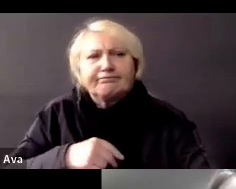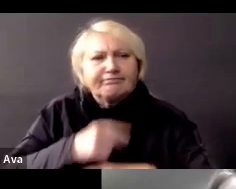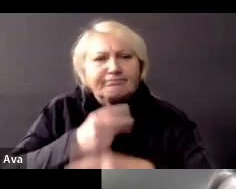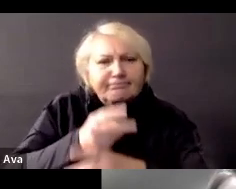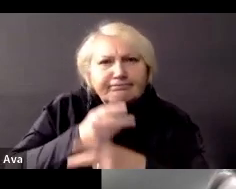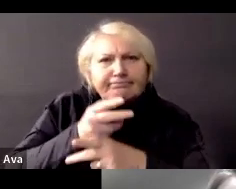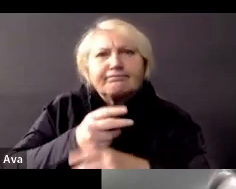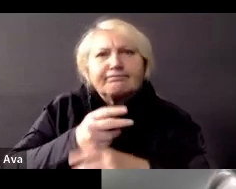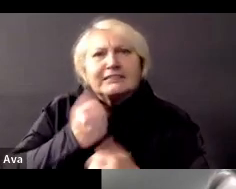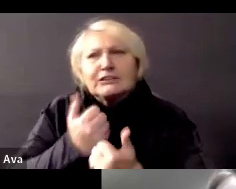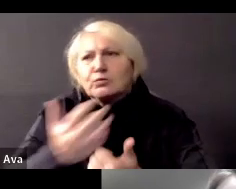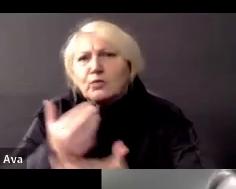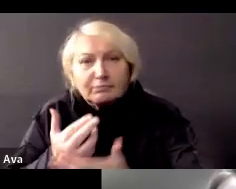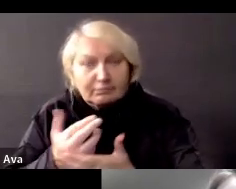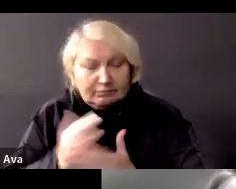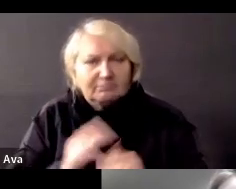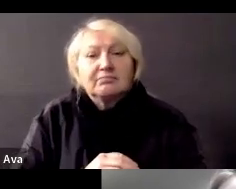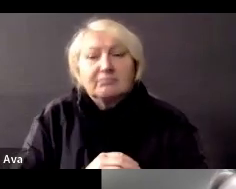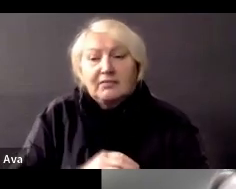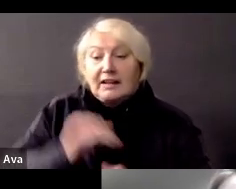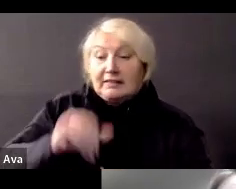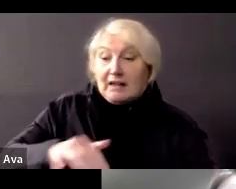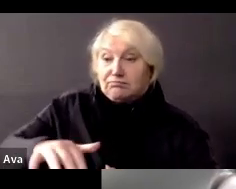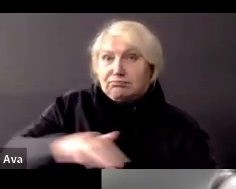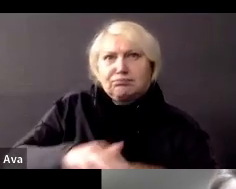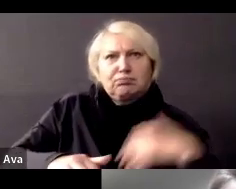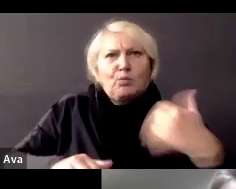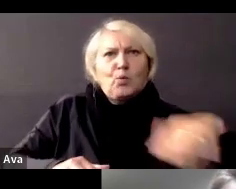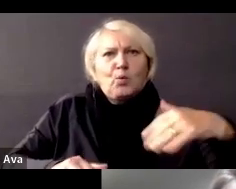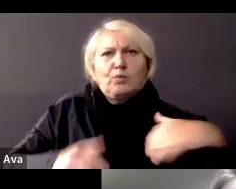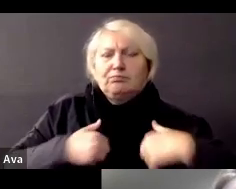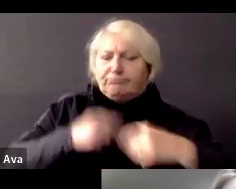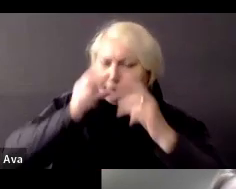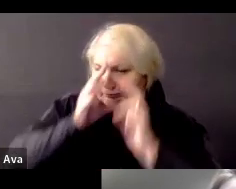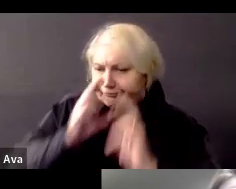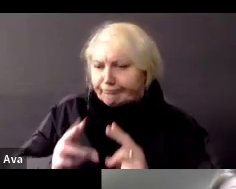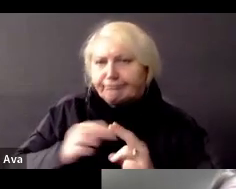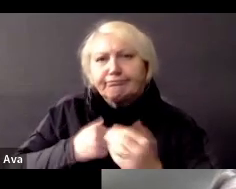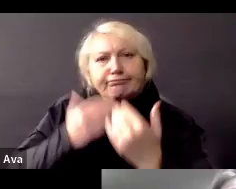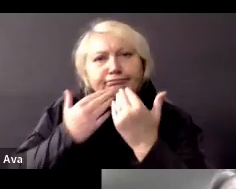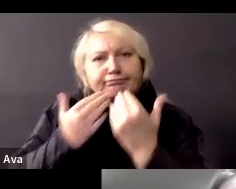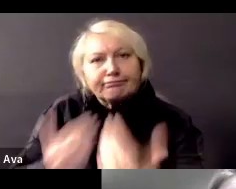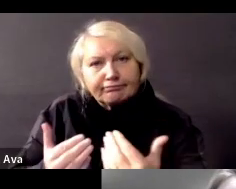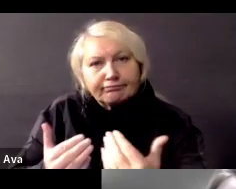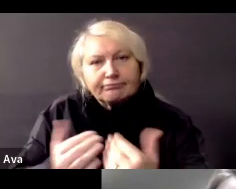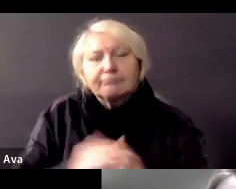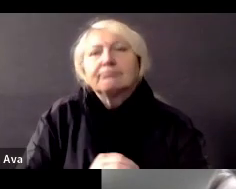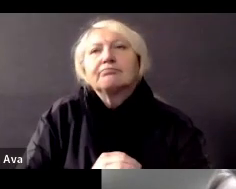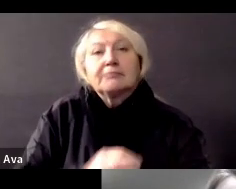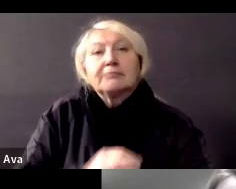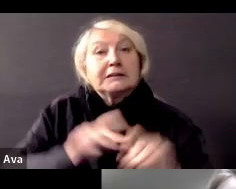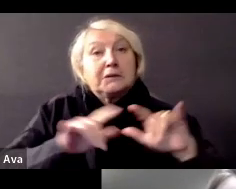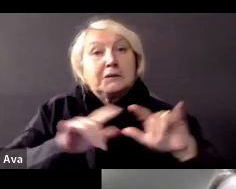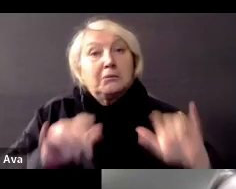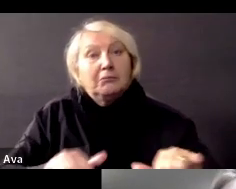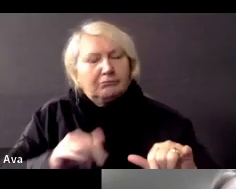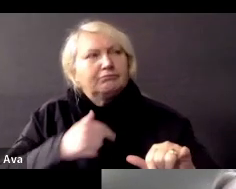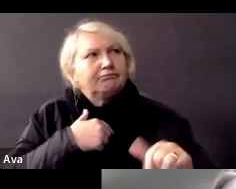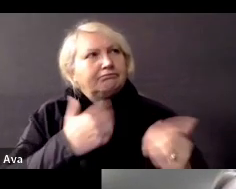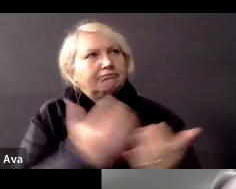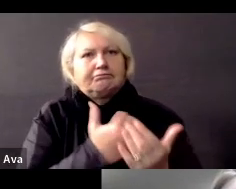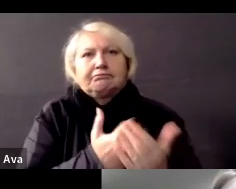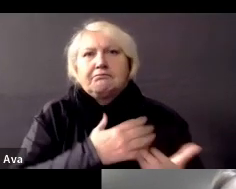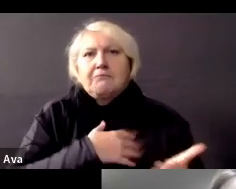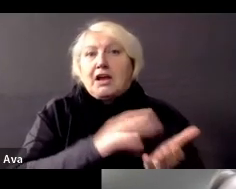to the Indigenous peoples of this region, and I am committed to continuing my own learning and accountability as